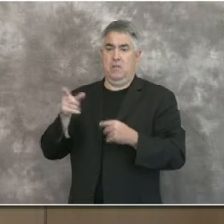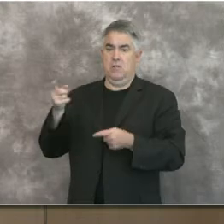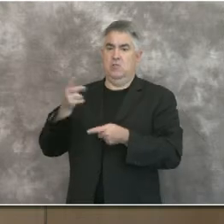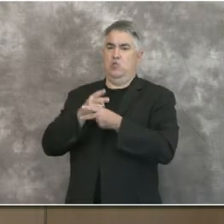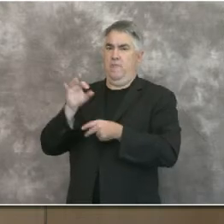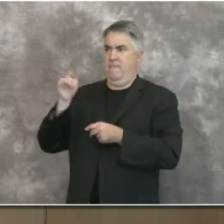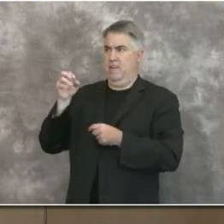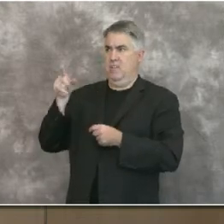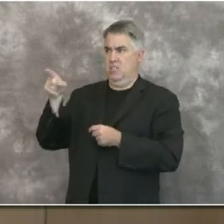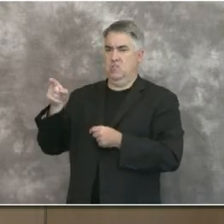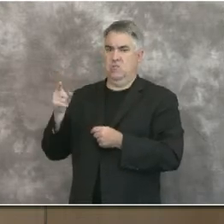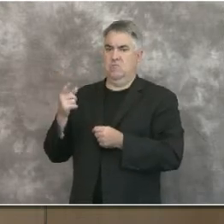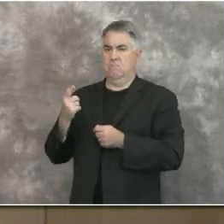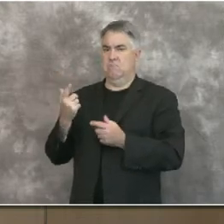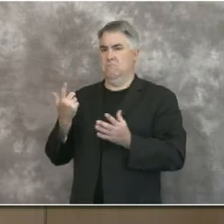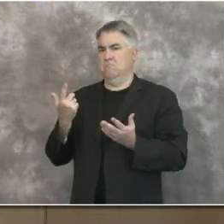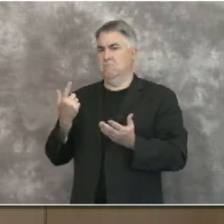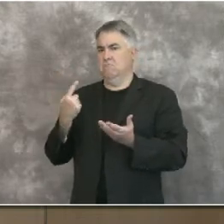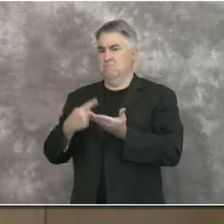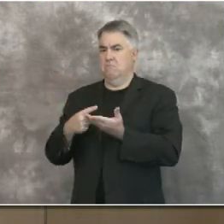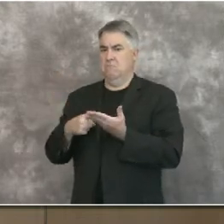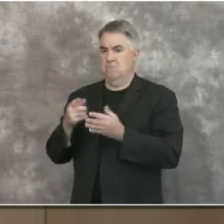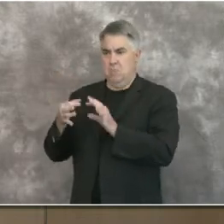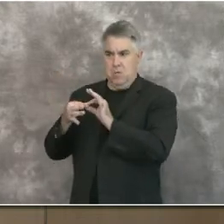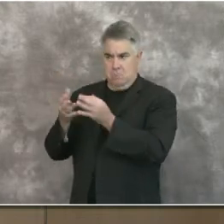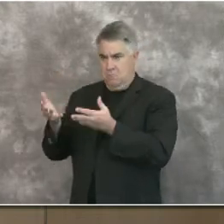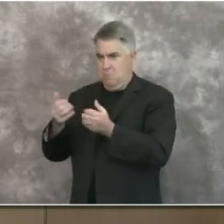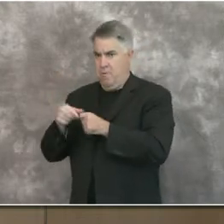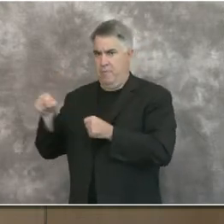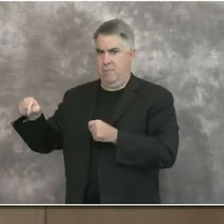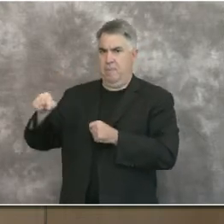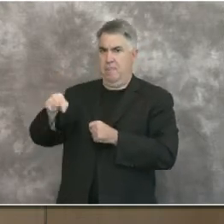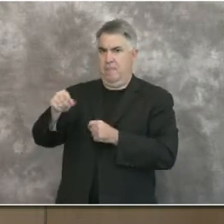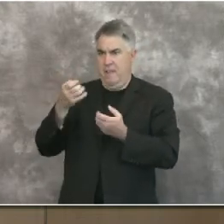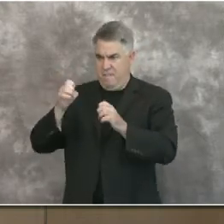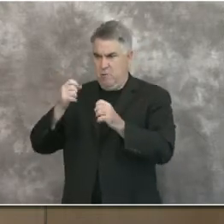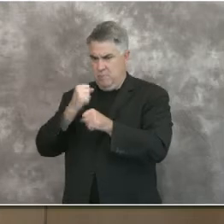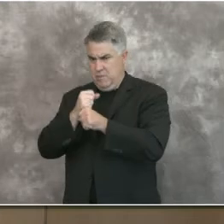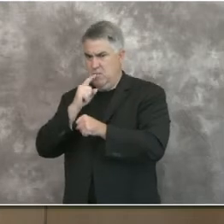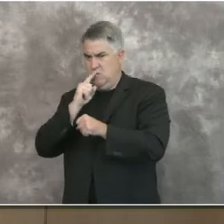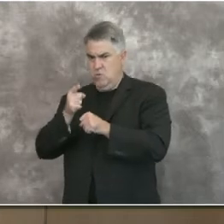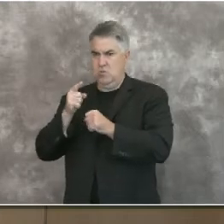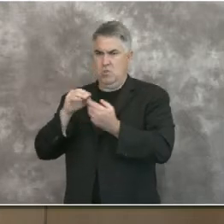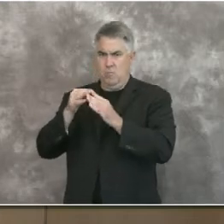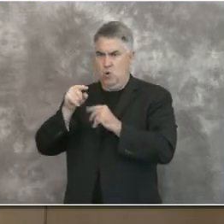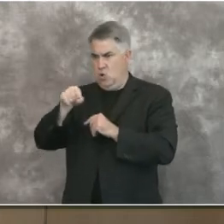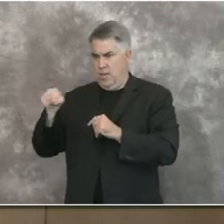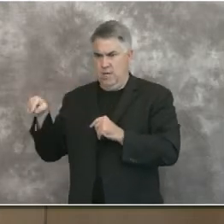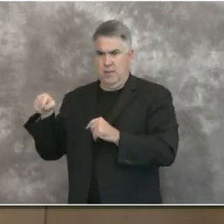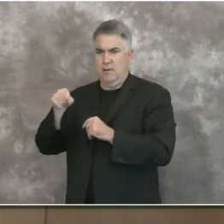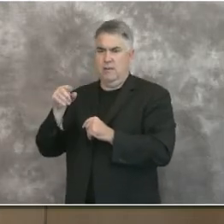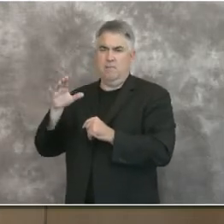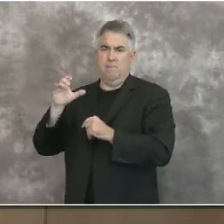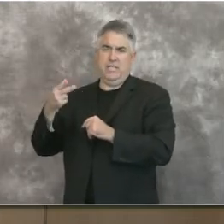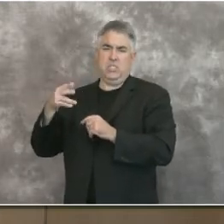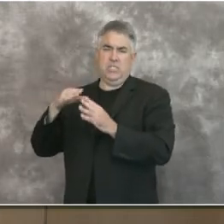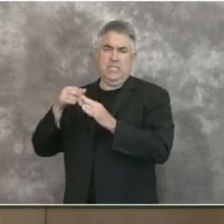before, we coordinated this effort with the cities, the coastal cities.